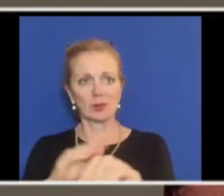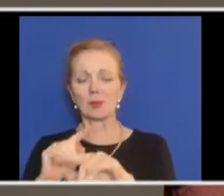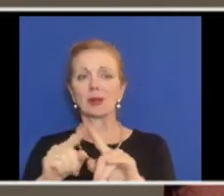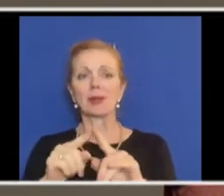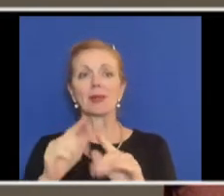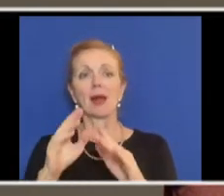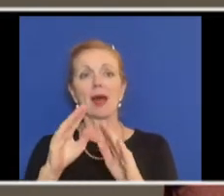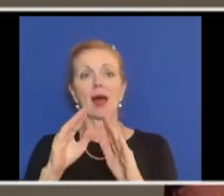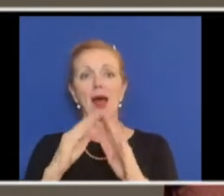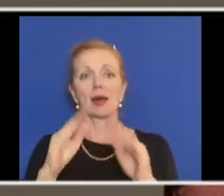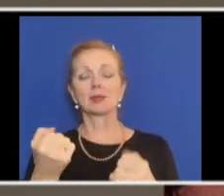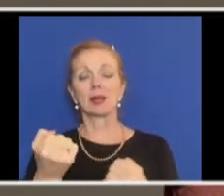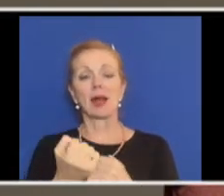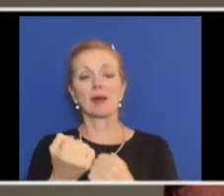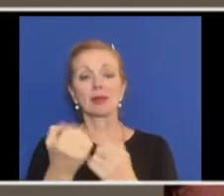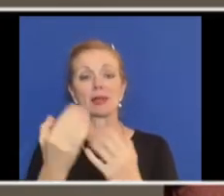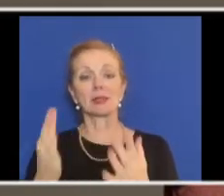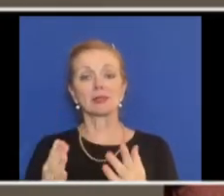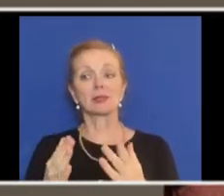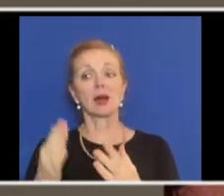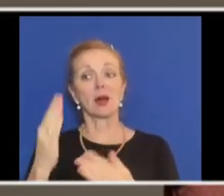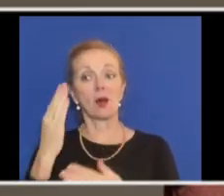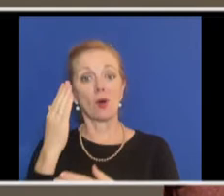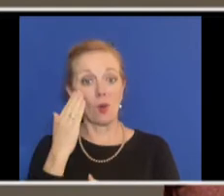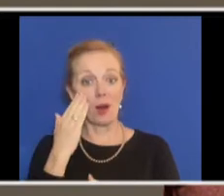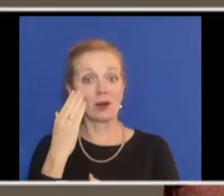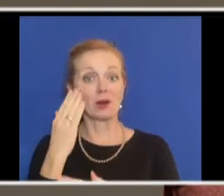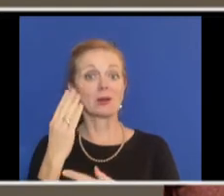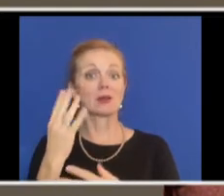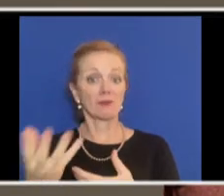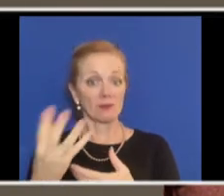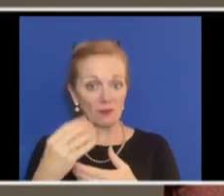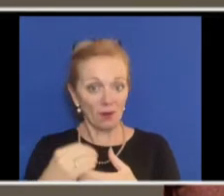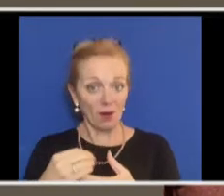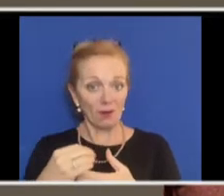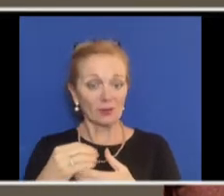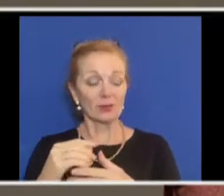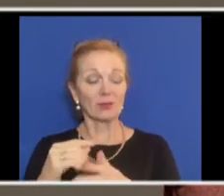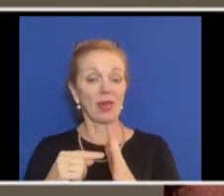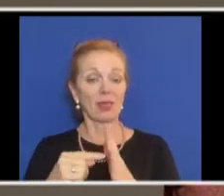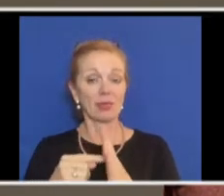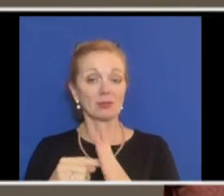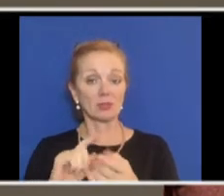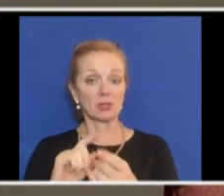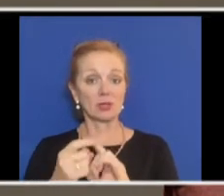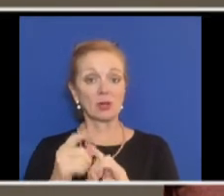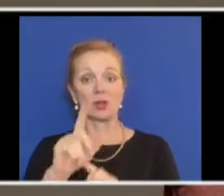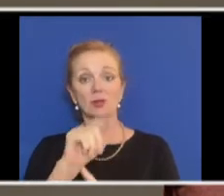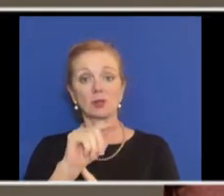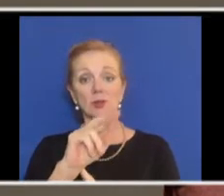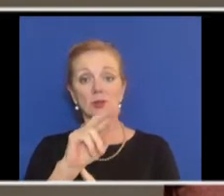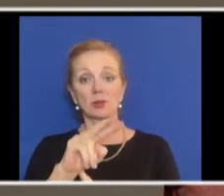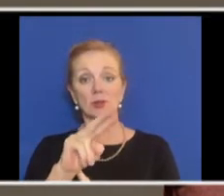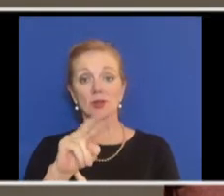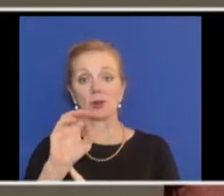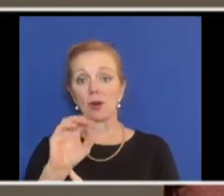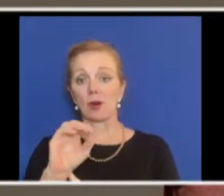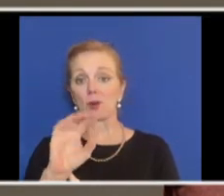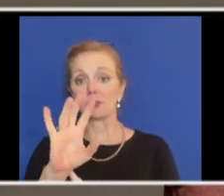to be aware and engaged in this petition um 20 22.077